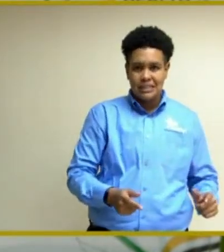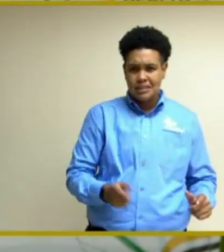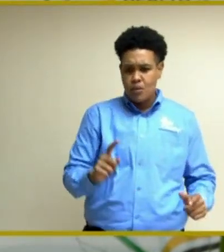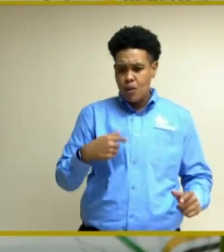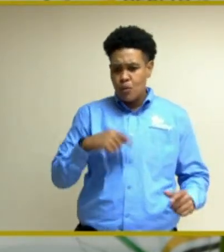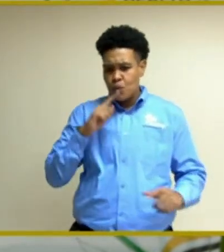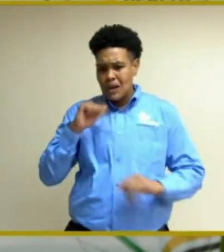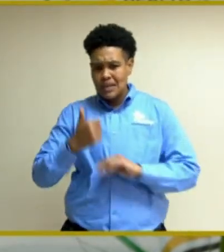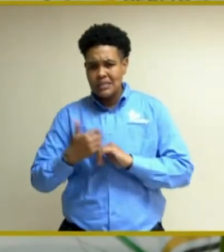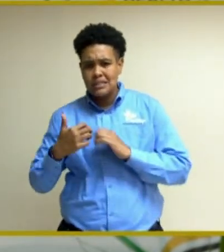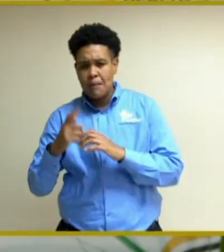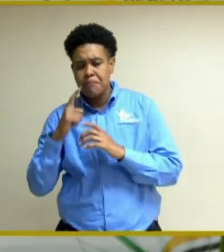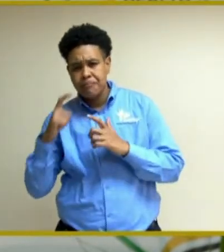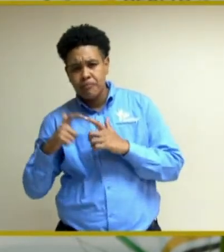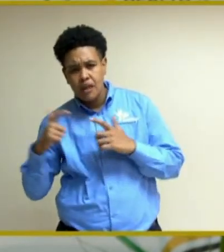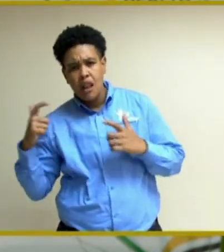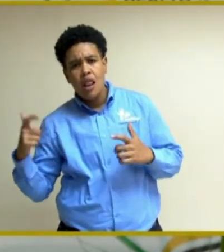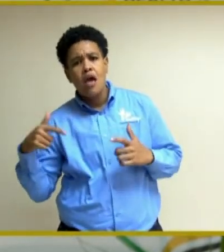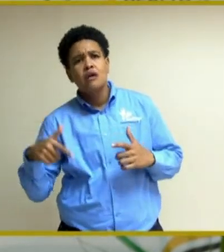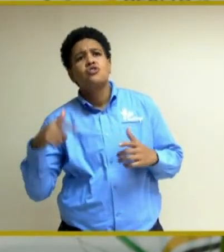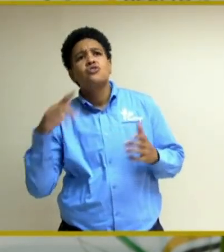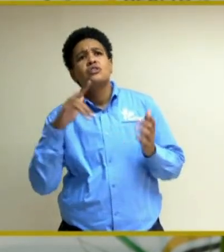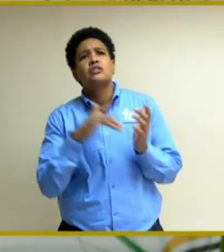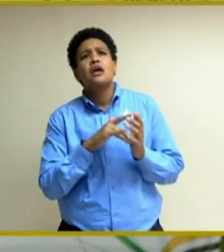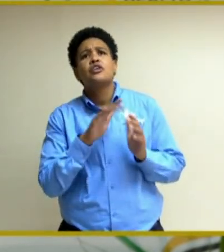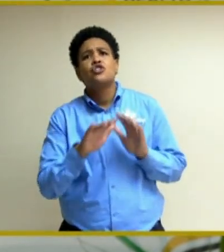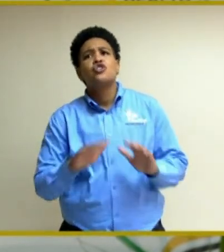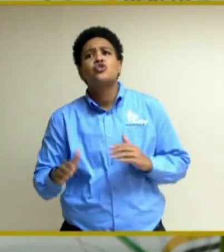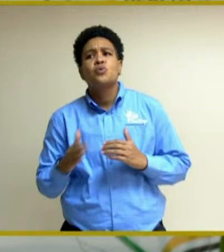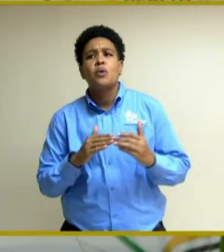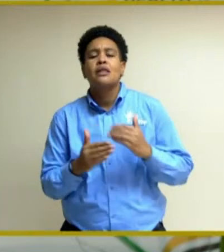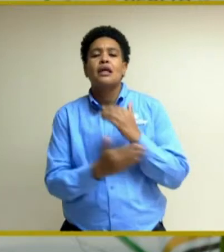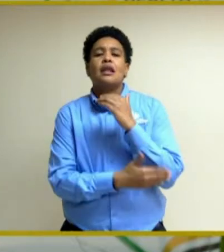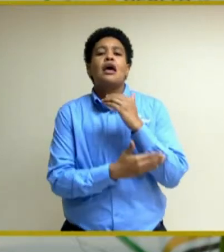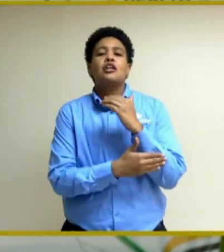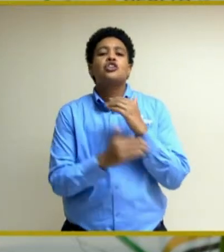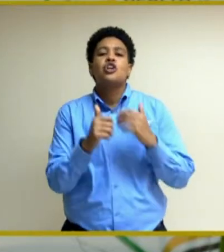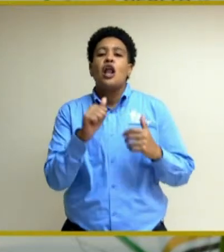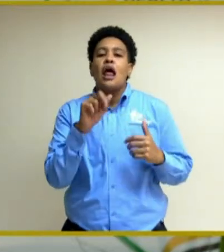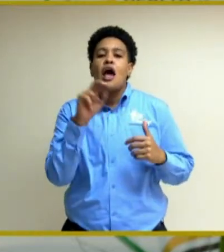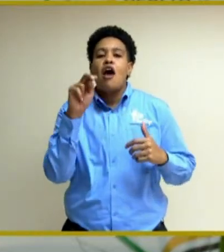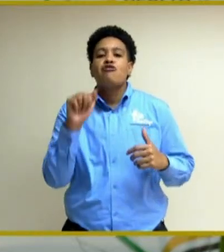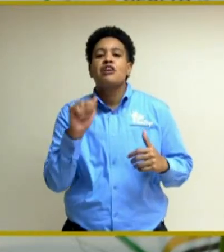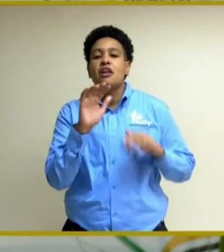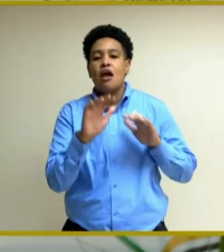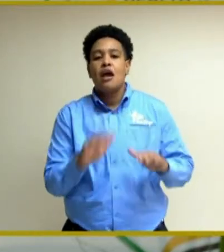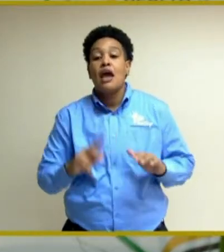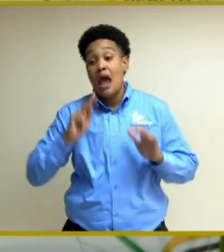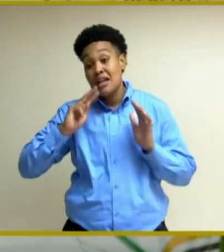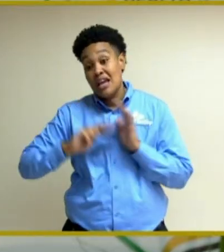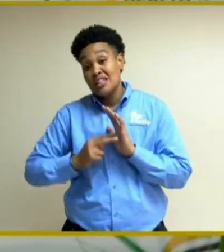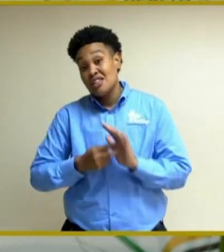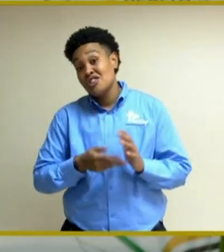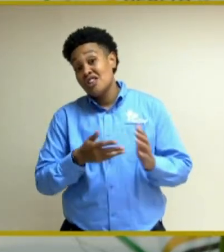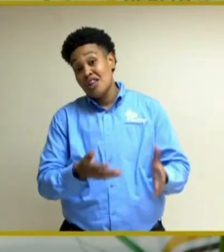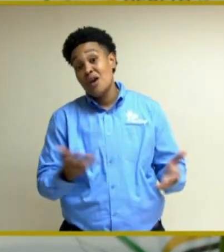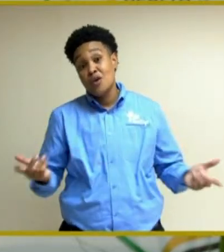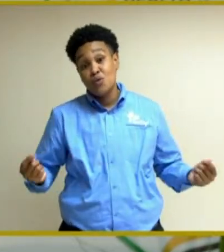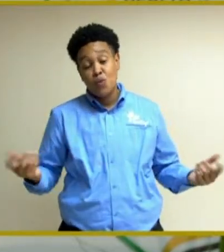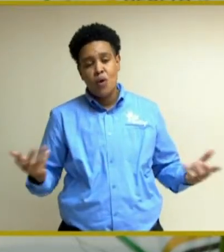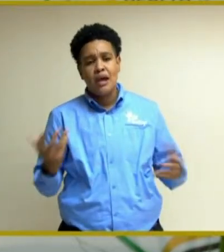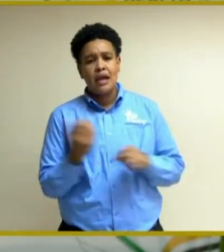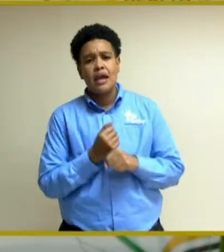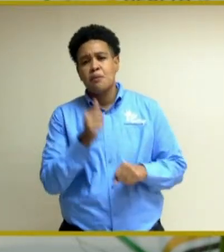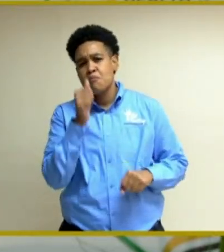will establish these large centers, whether it's a national arena or otherwise. And the intention there is to get